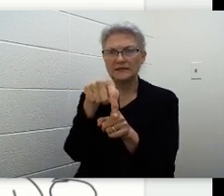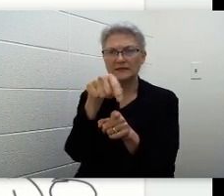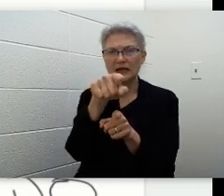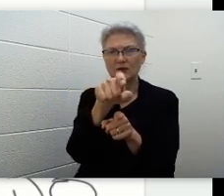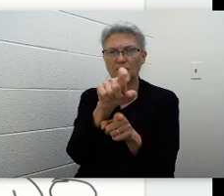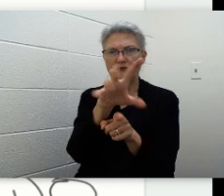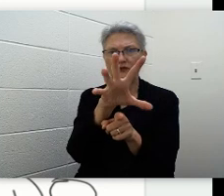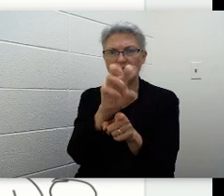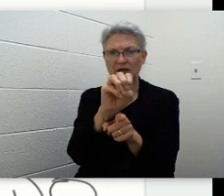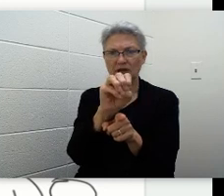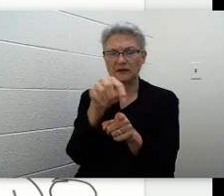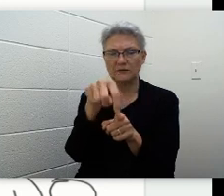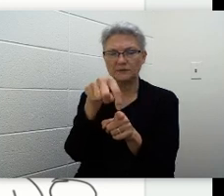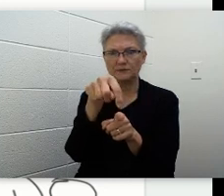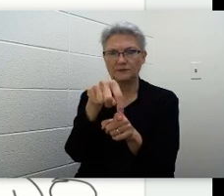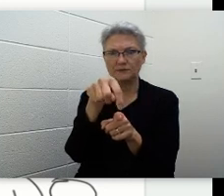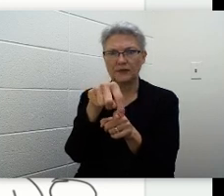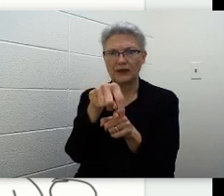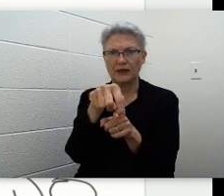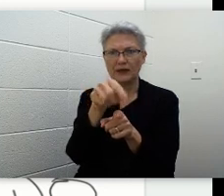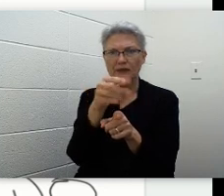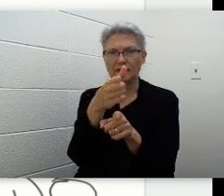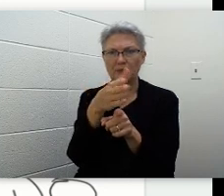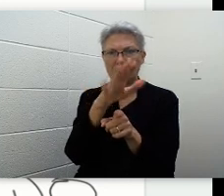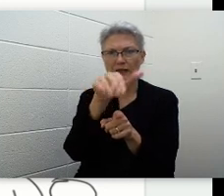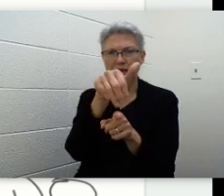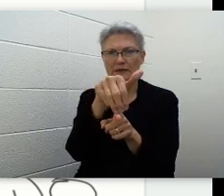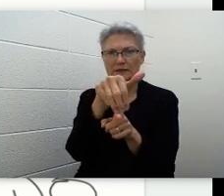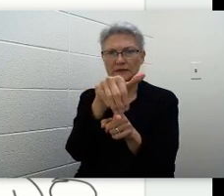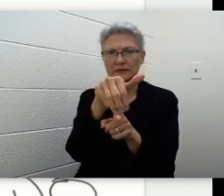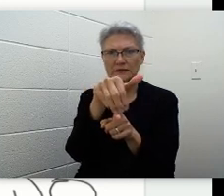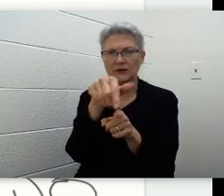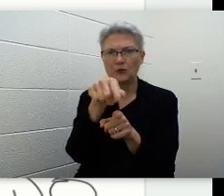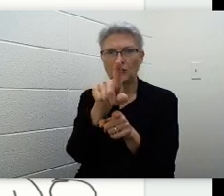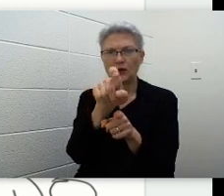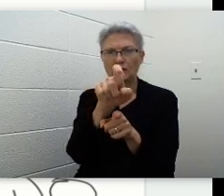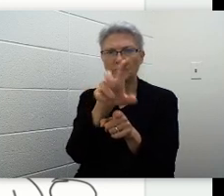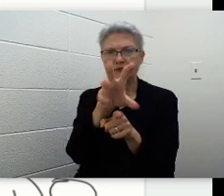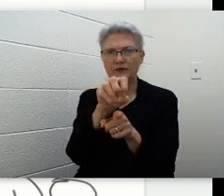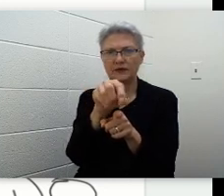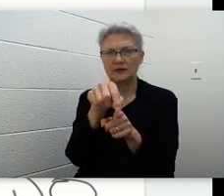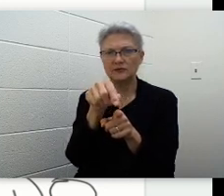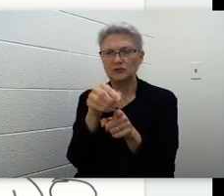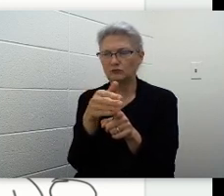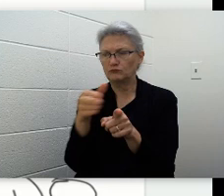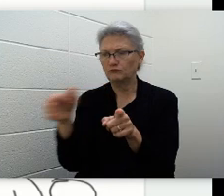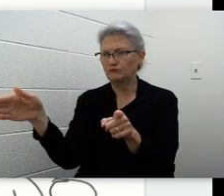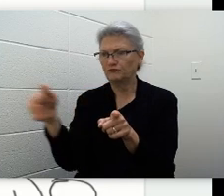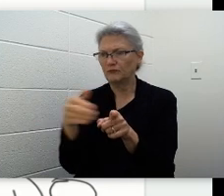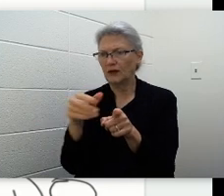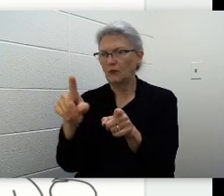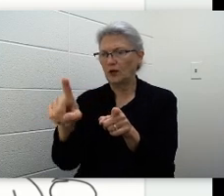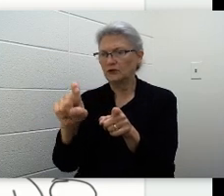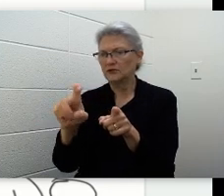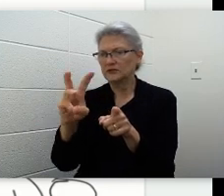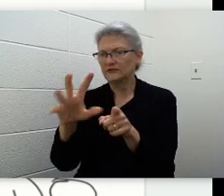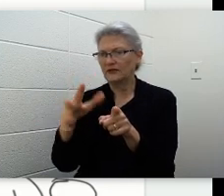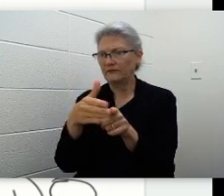150, because we know that 150 is directly in between, 165 is going to fall over here